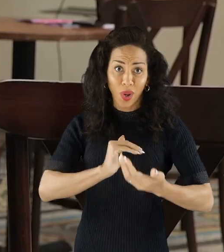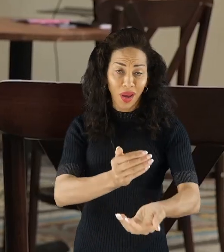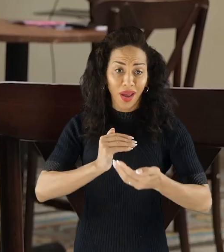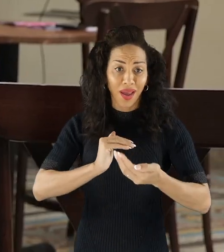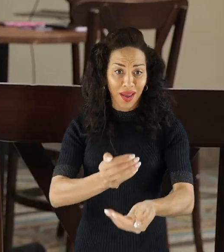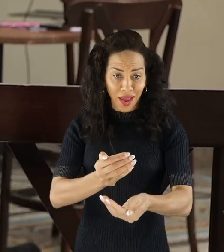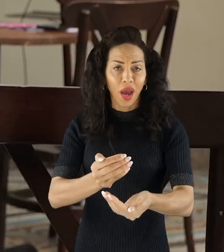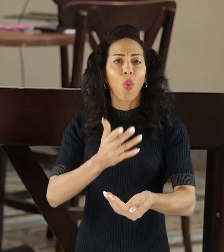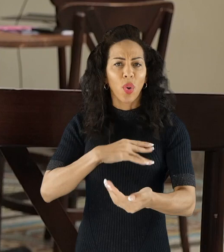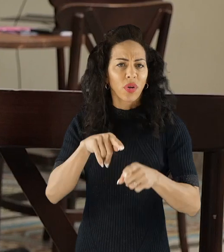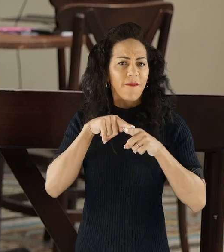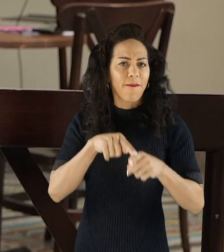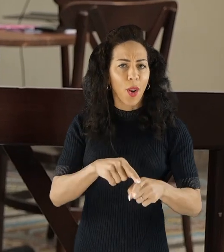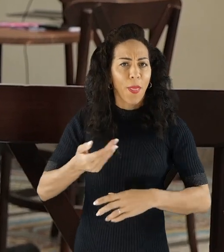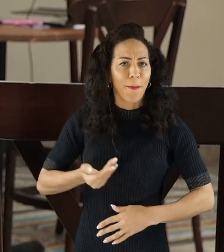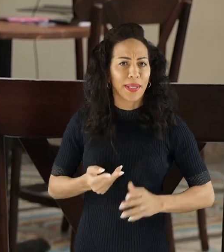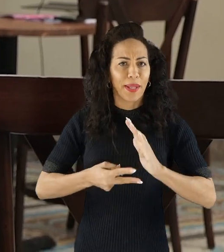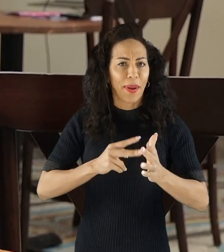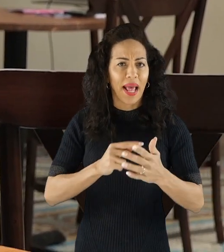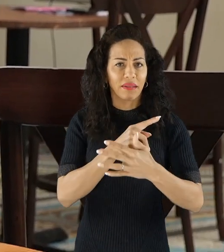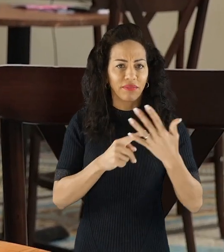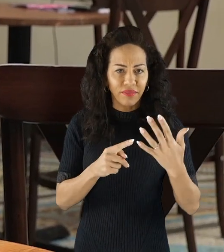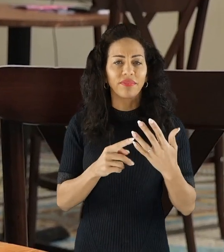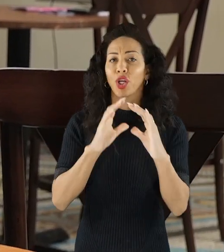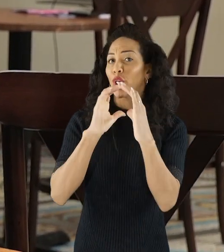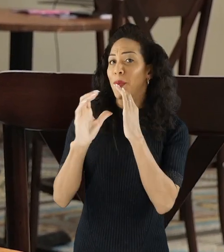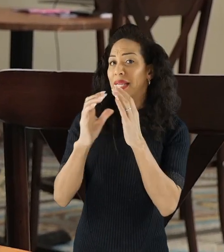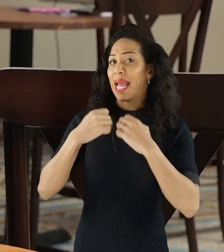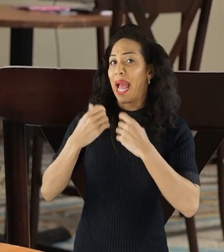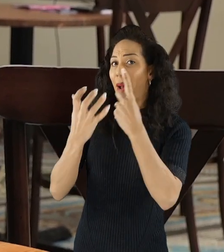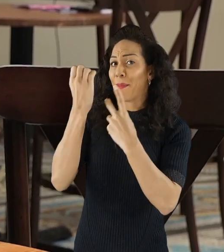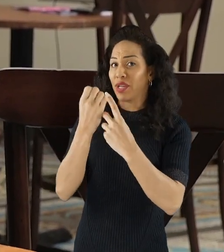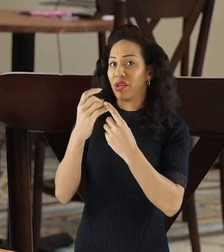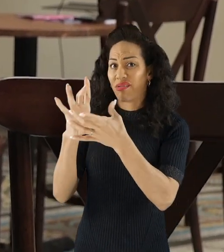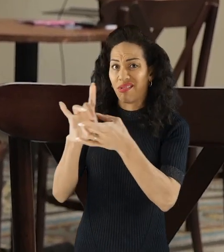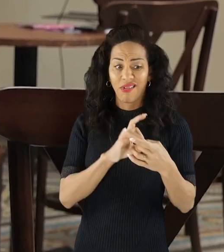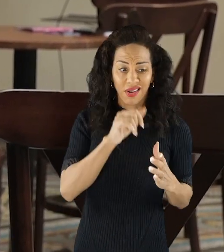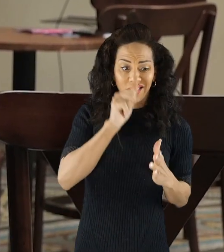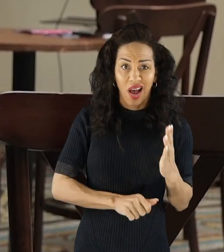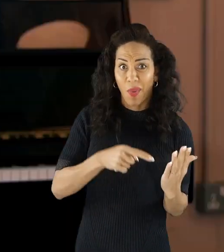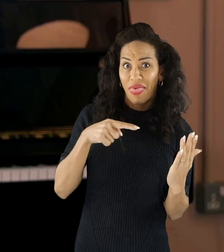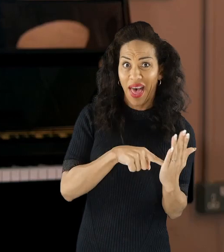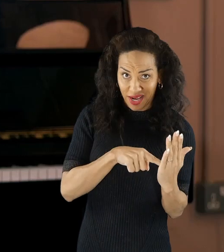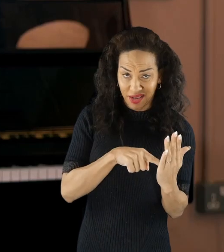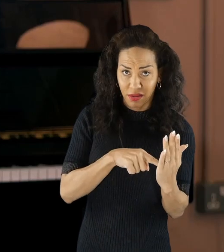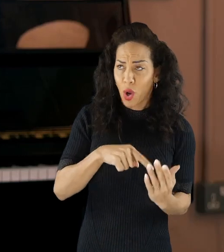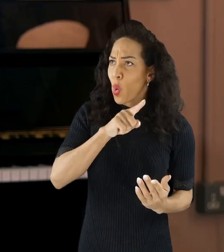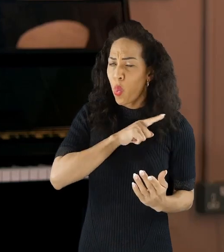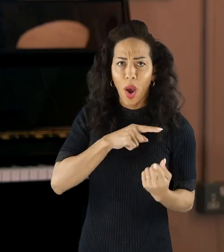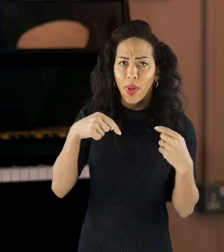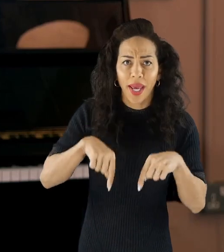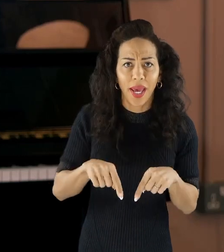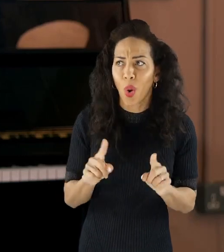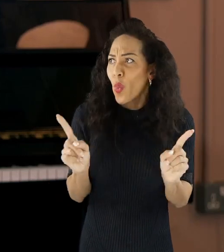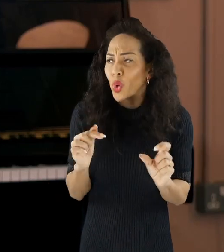to start with that business plan. So communicating our ambitions starts with that, and it starts with why are we here, what